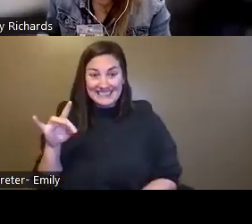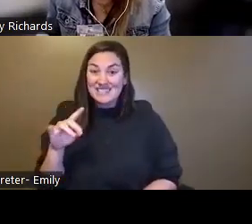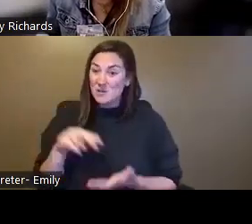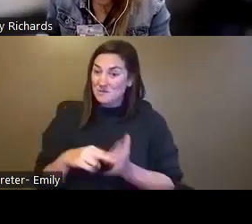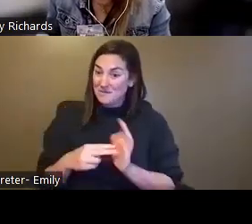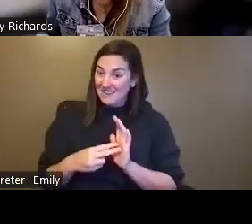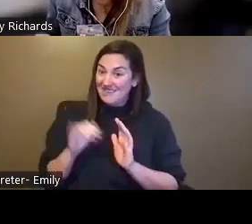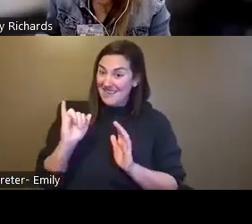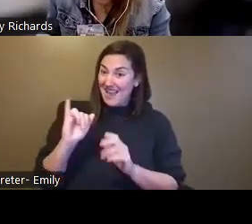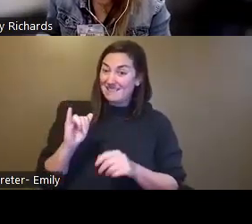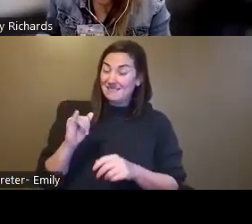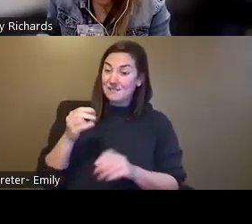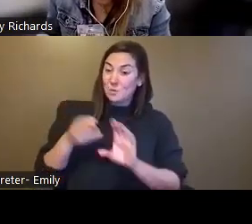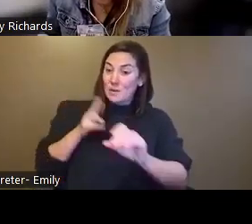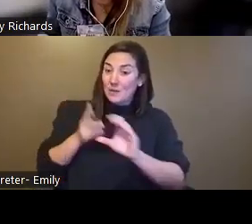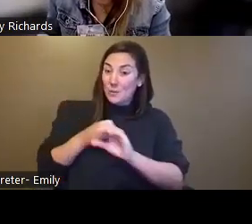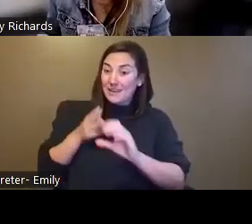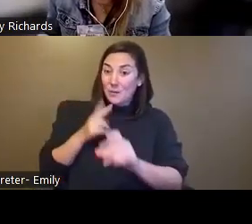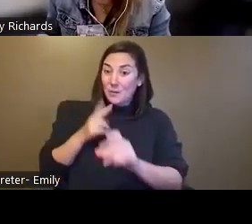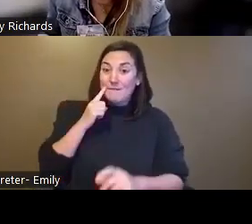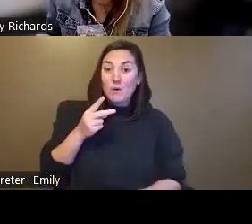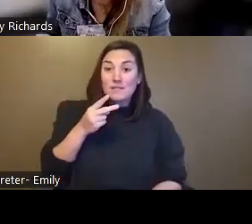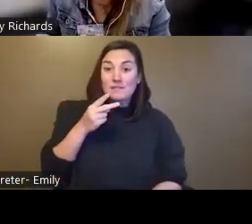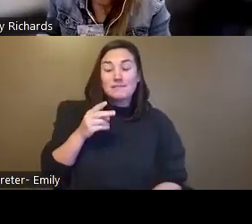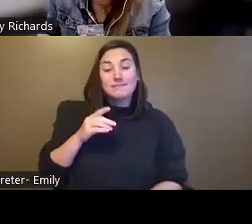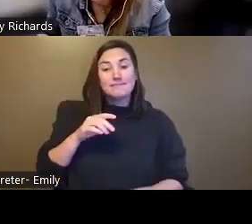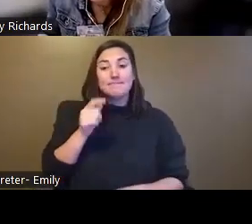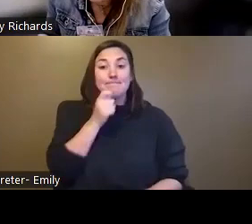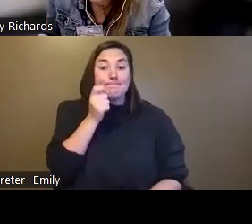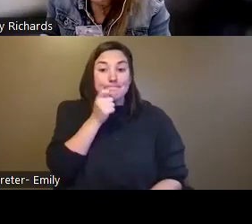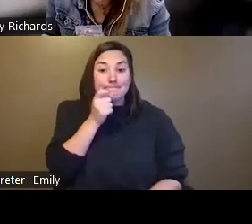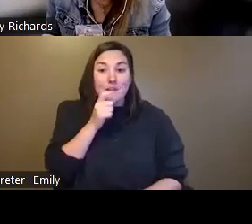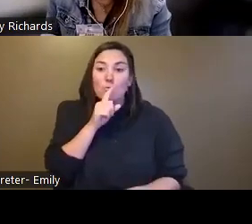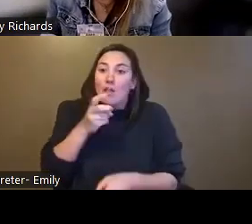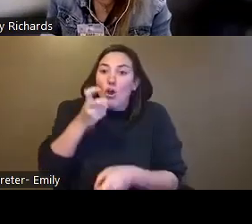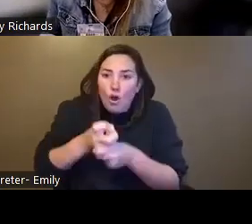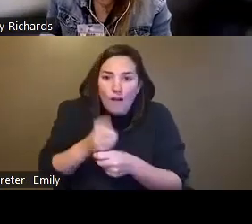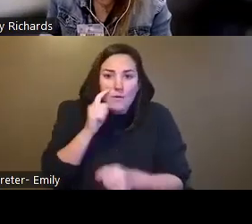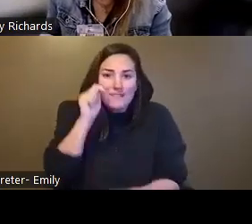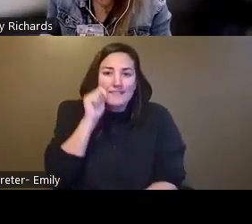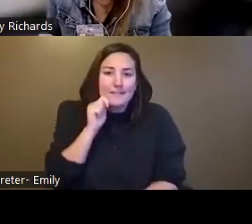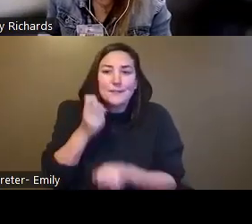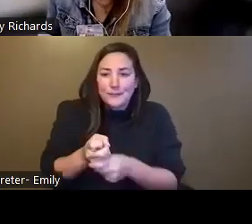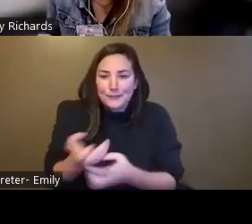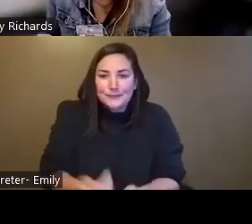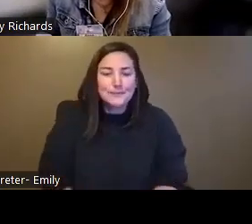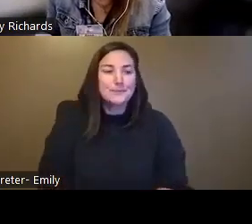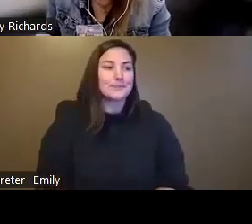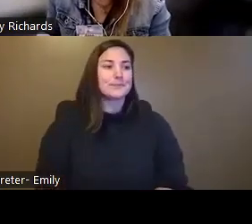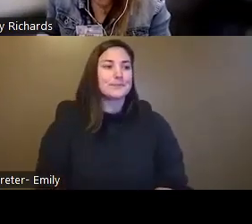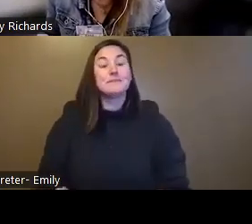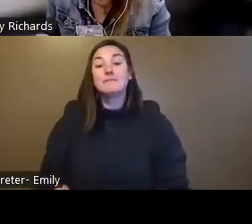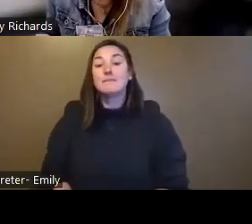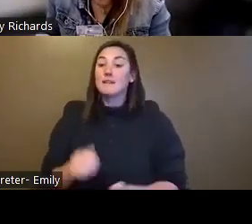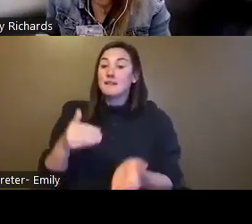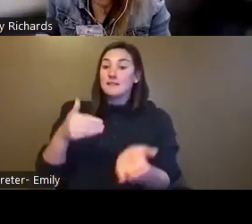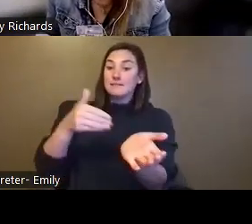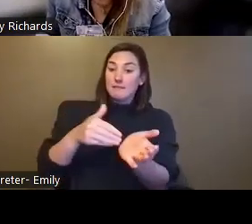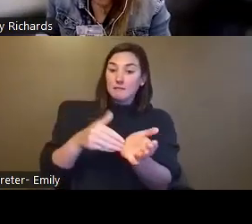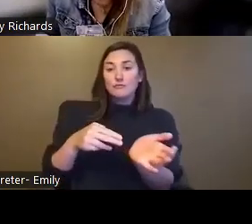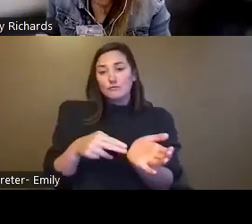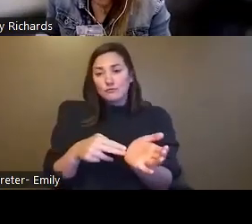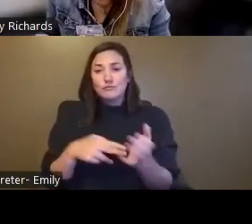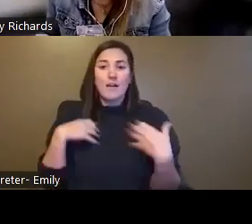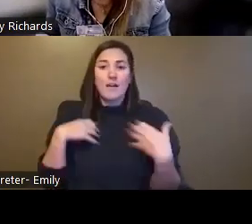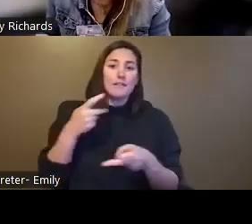cessation piece becomes very difficult when we're talking about teens. Our healthcare providers can and have written prescriptions